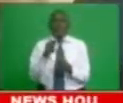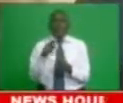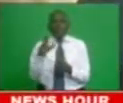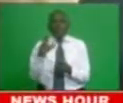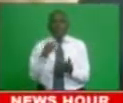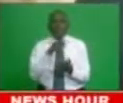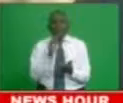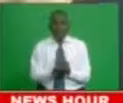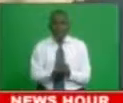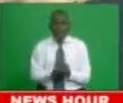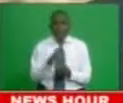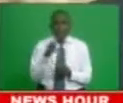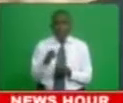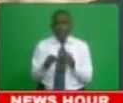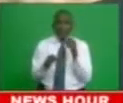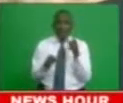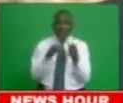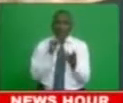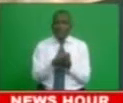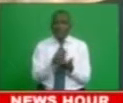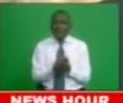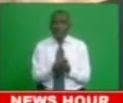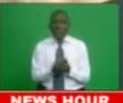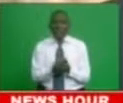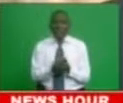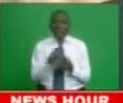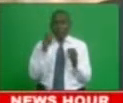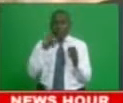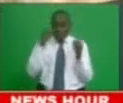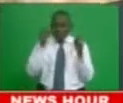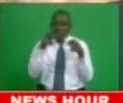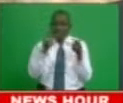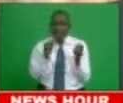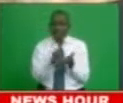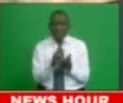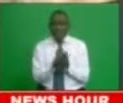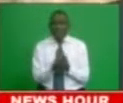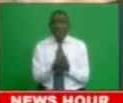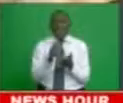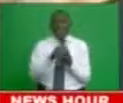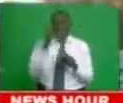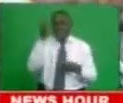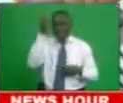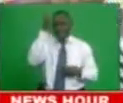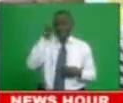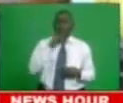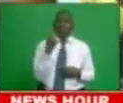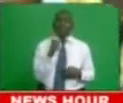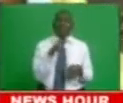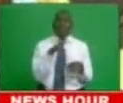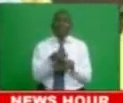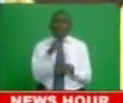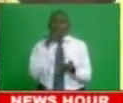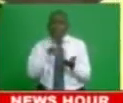31 farmers. Dr. Aite said what is of serious concern is that the disease does not only affect